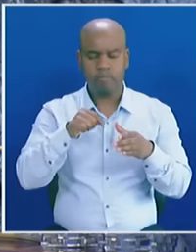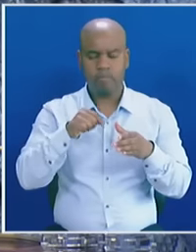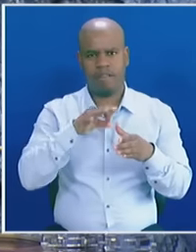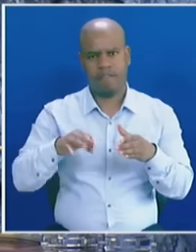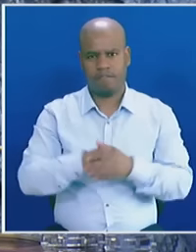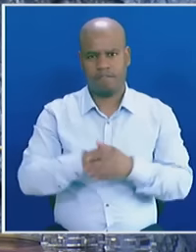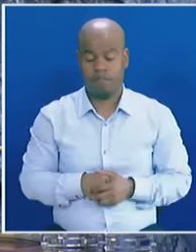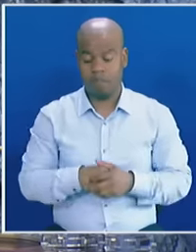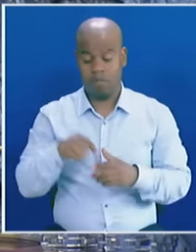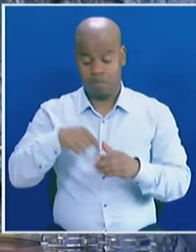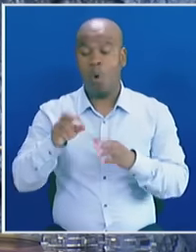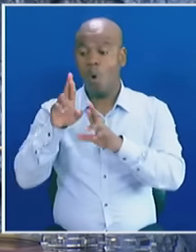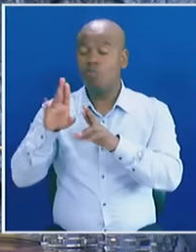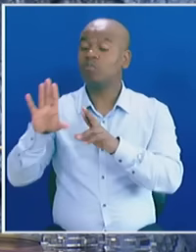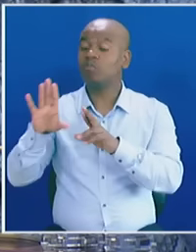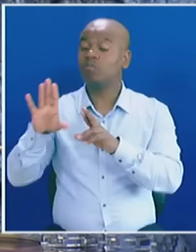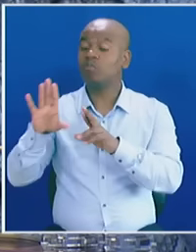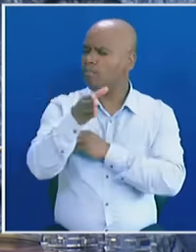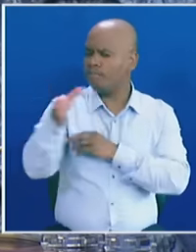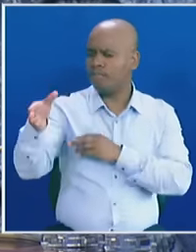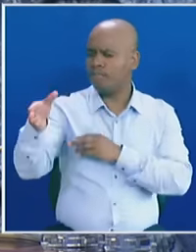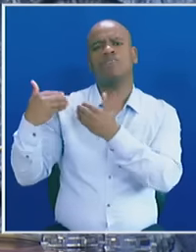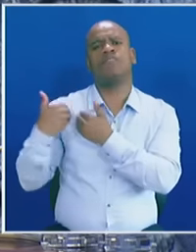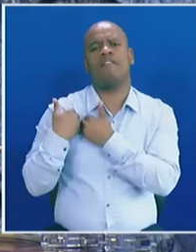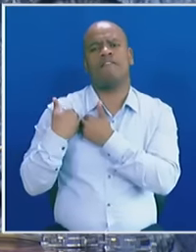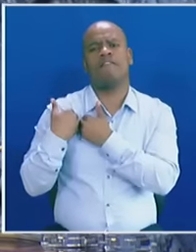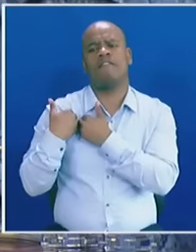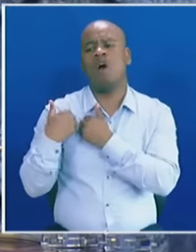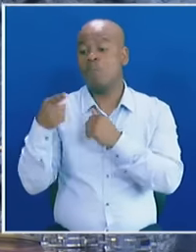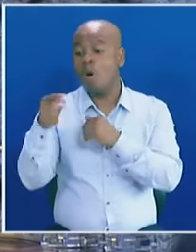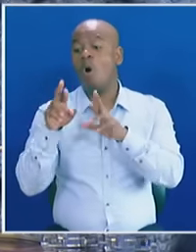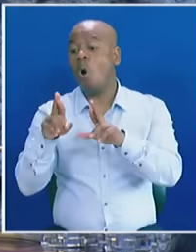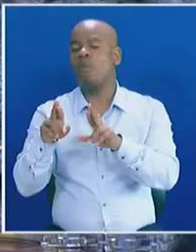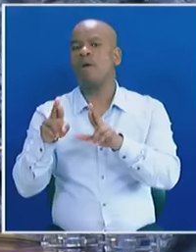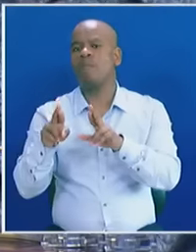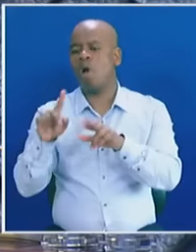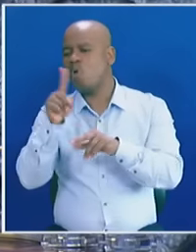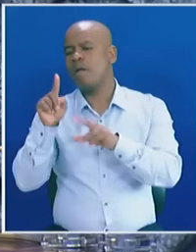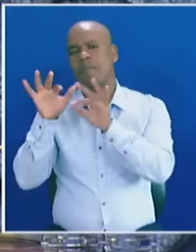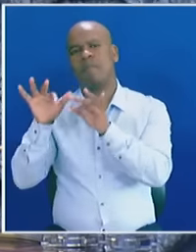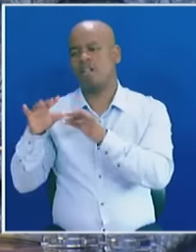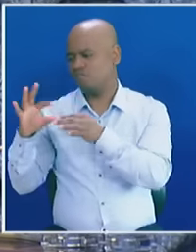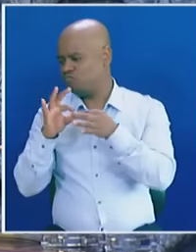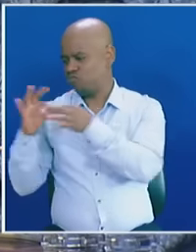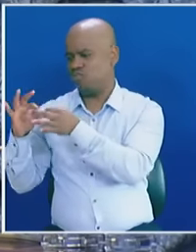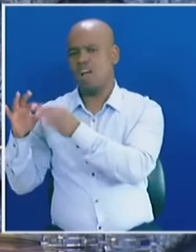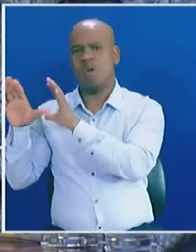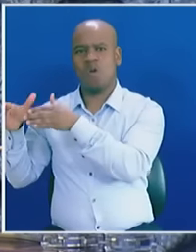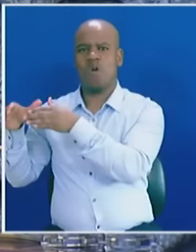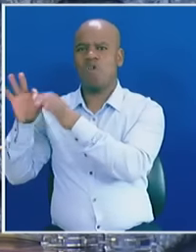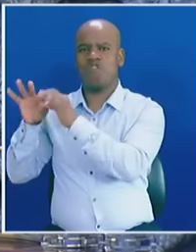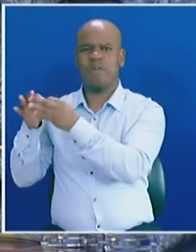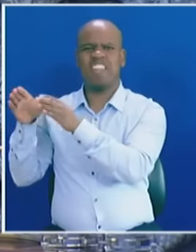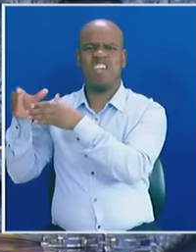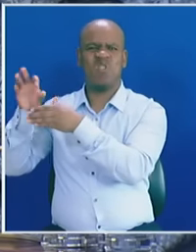a safer South Africa for all, not just for those who are associated with the Gupta family. The EFF is our last hope